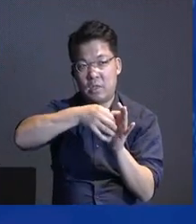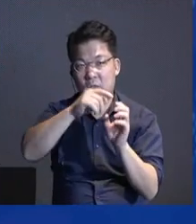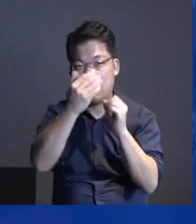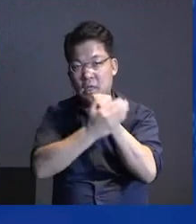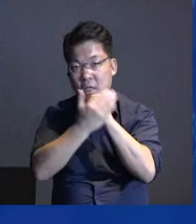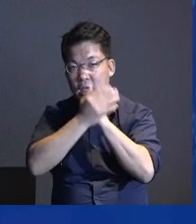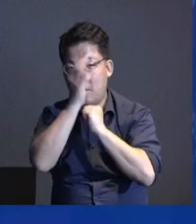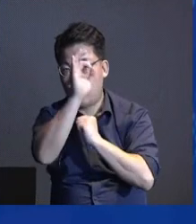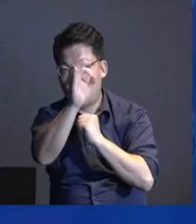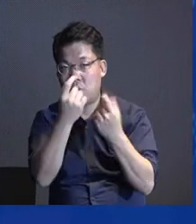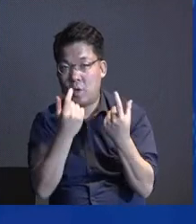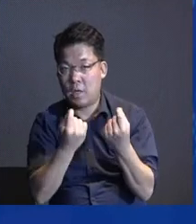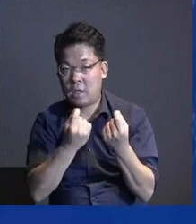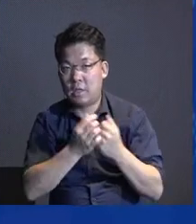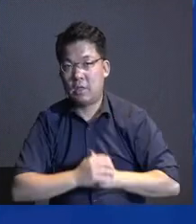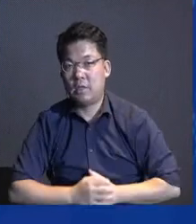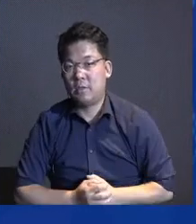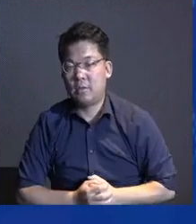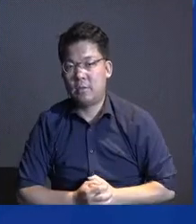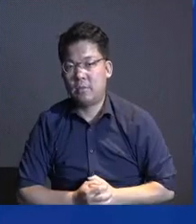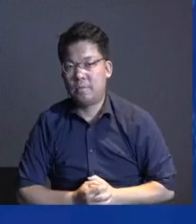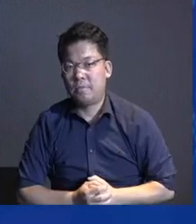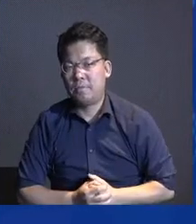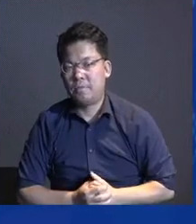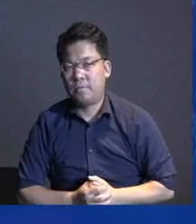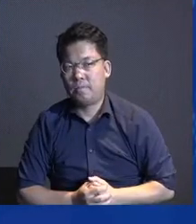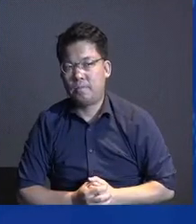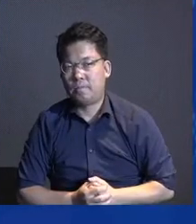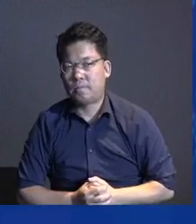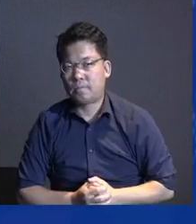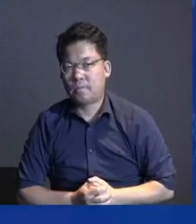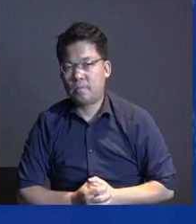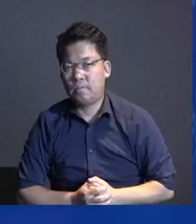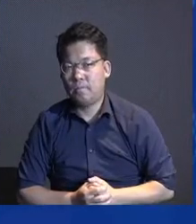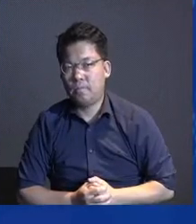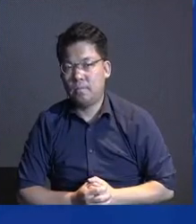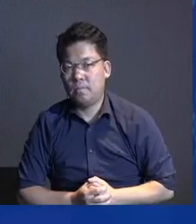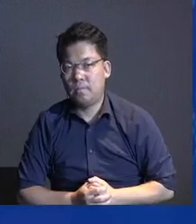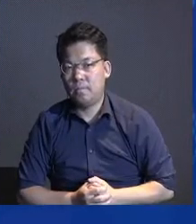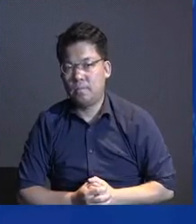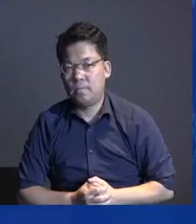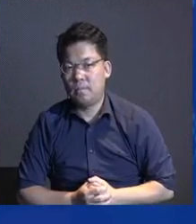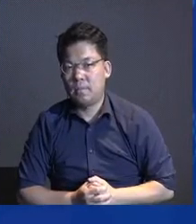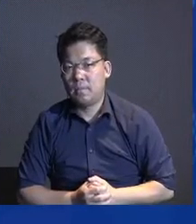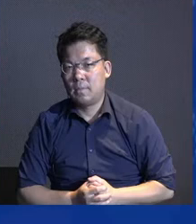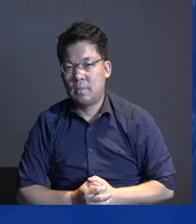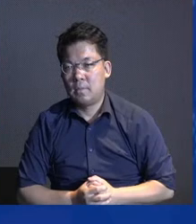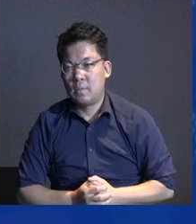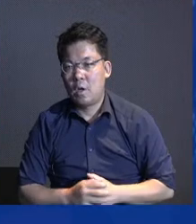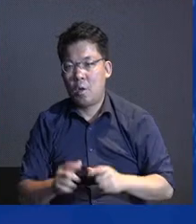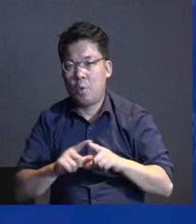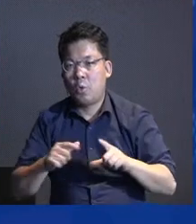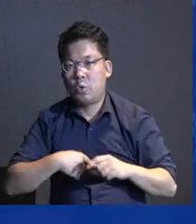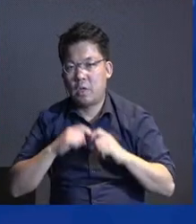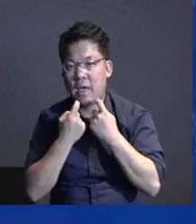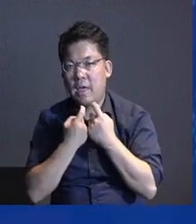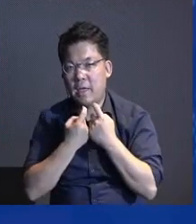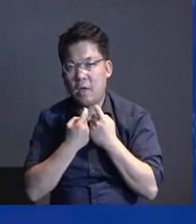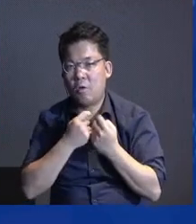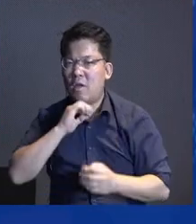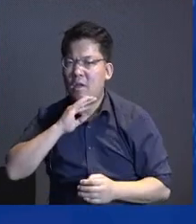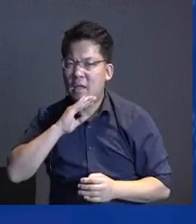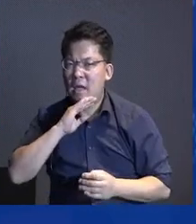the members of the Third Age group in Ljubljana organized together with an architecture magazine called